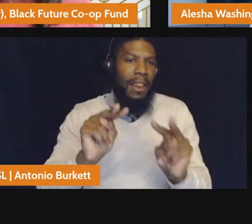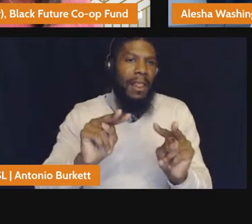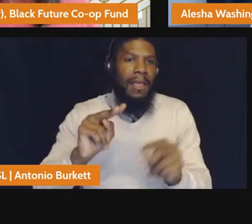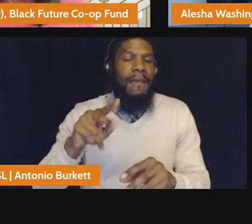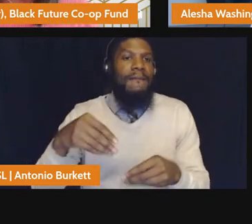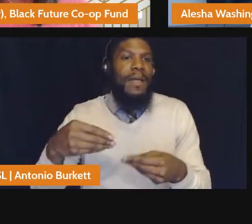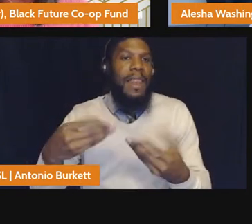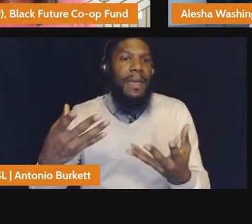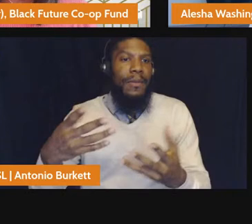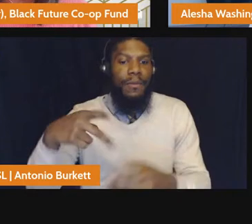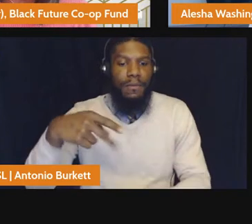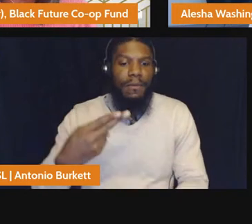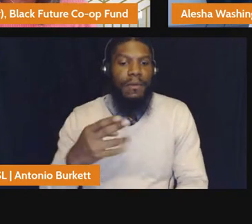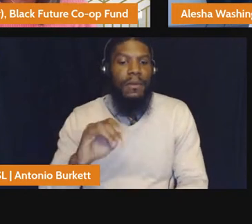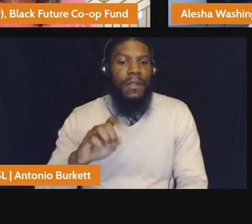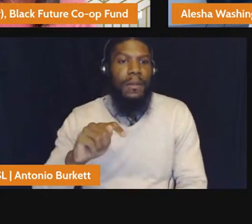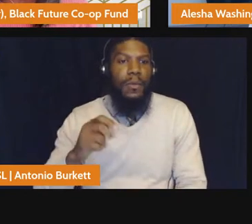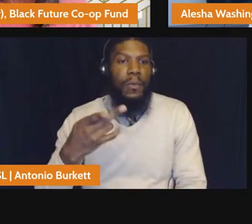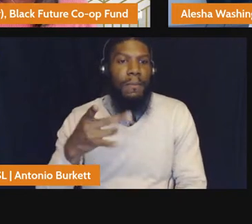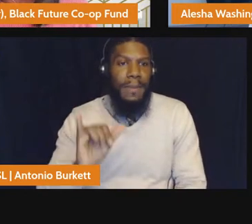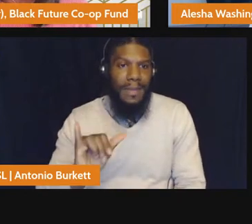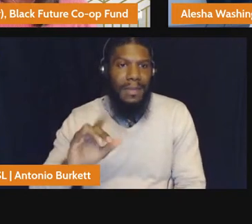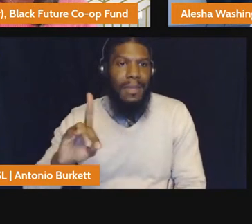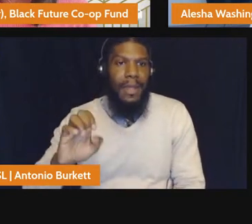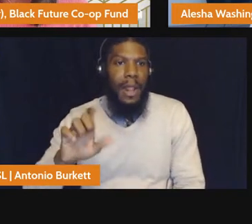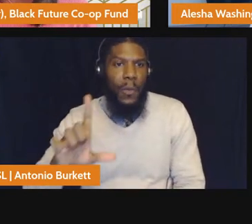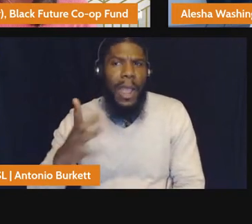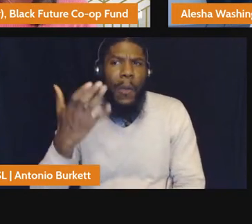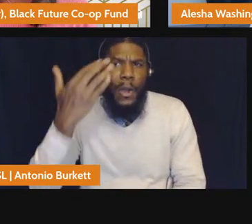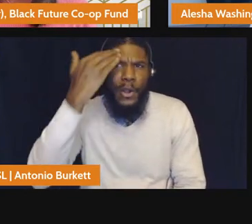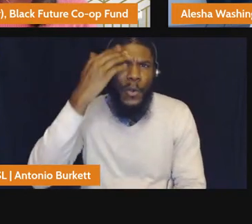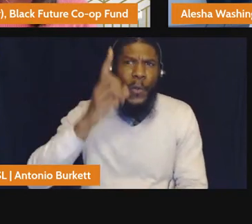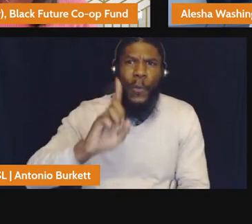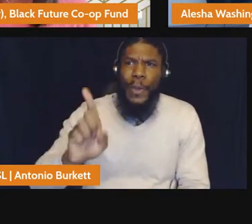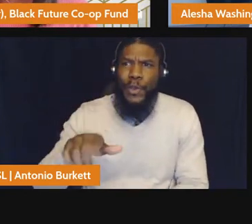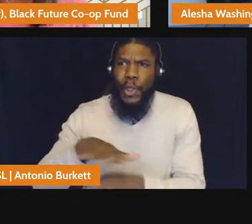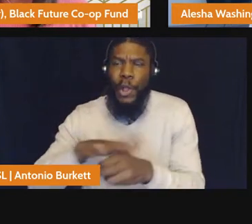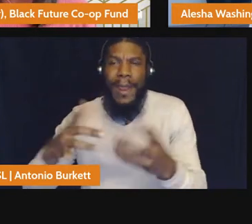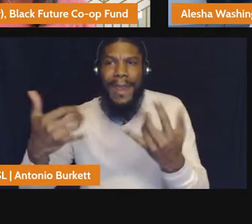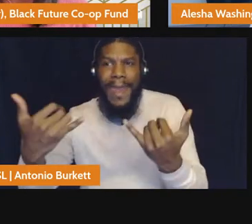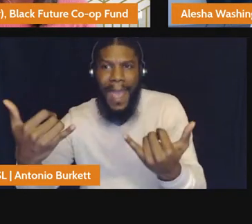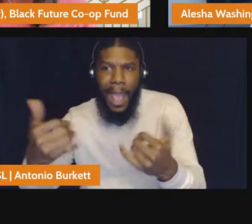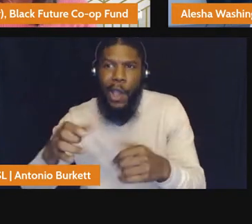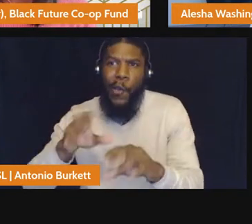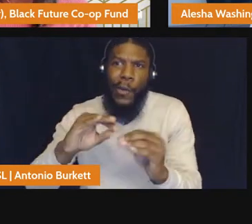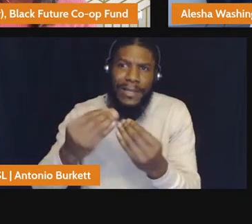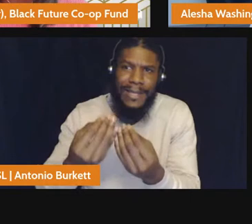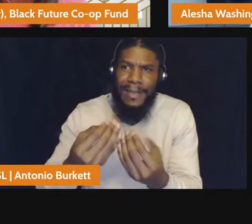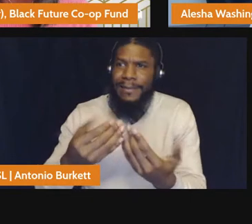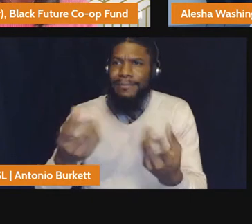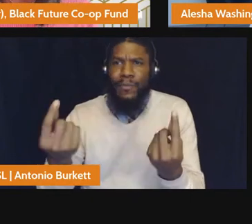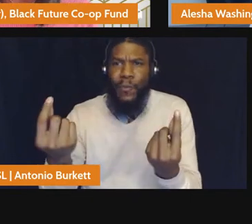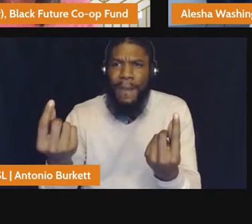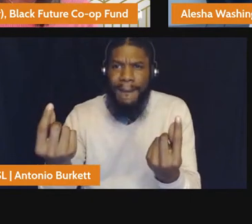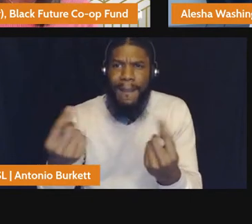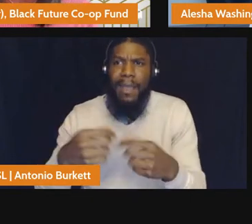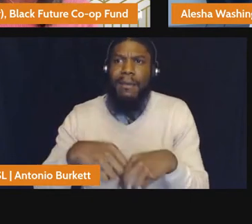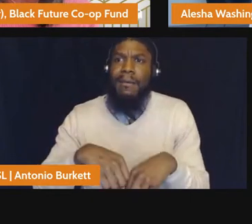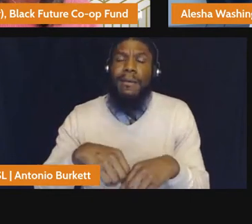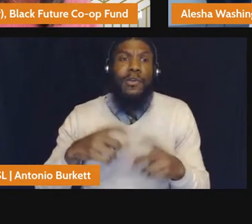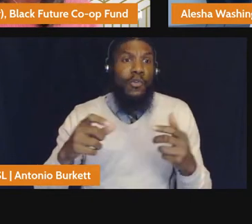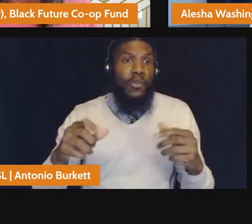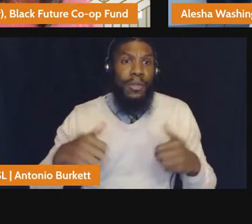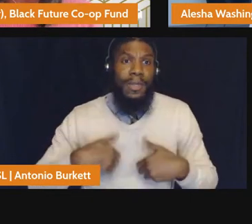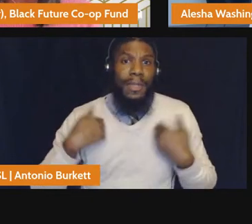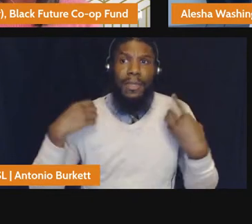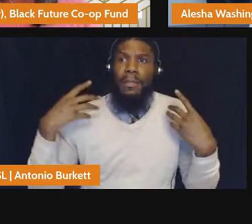know where folks are tuning in from. So if you are able to put in a chat, where are you? Are you in Washington